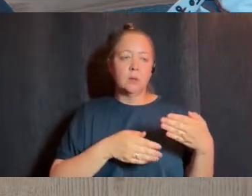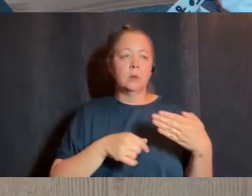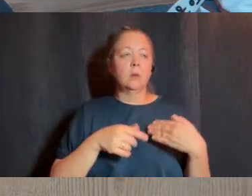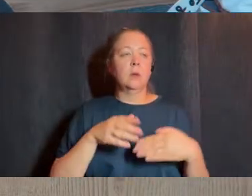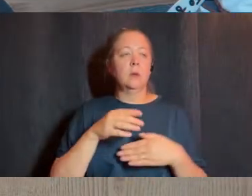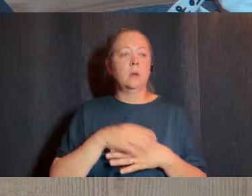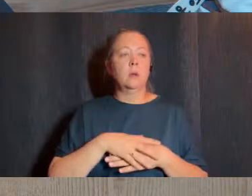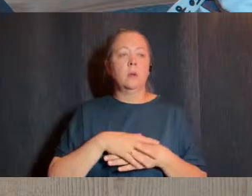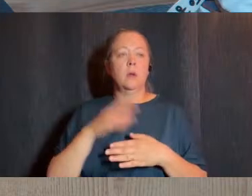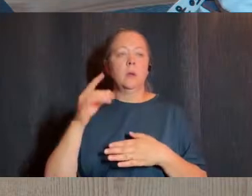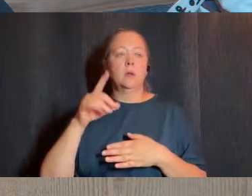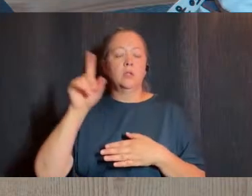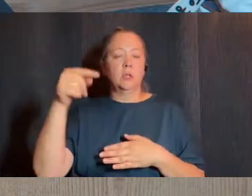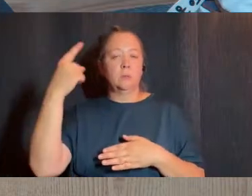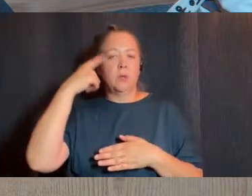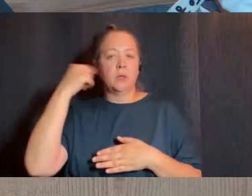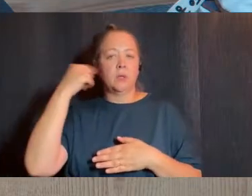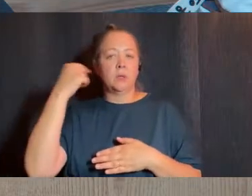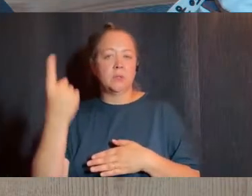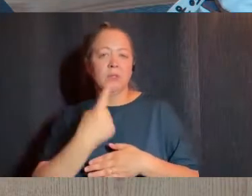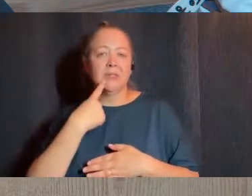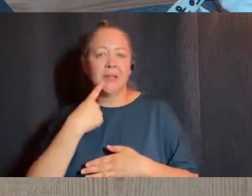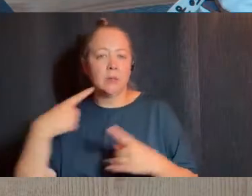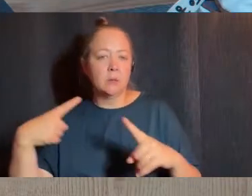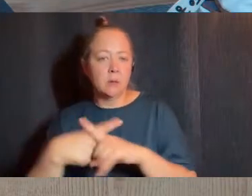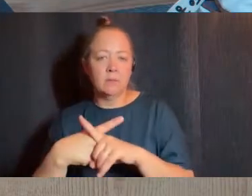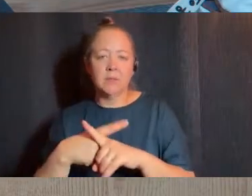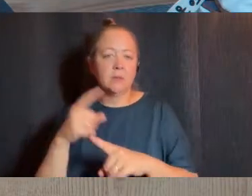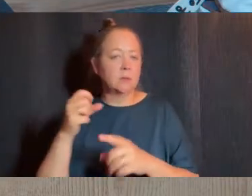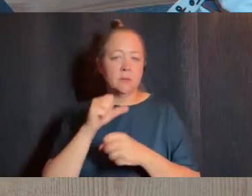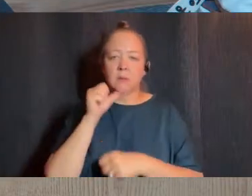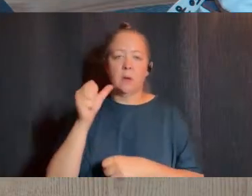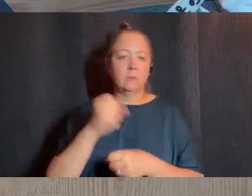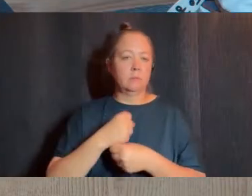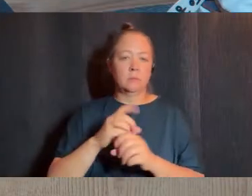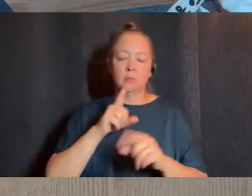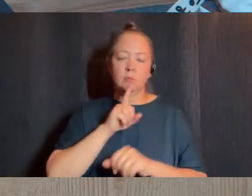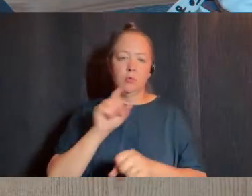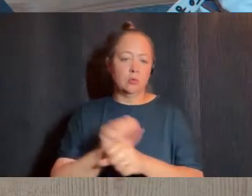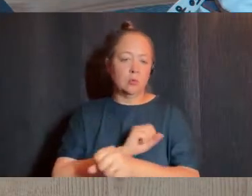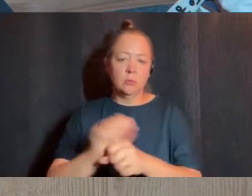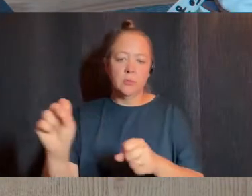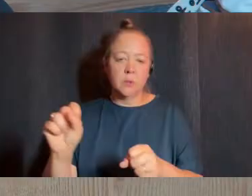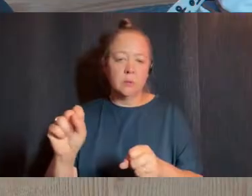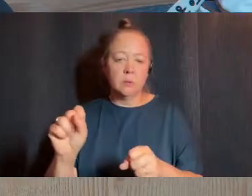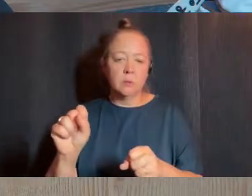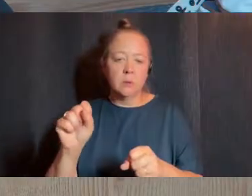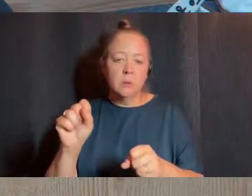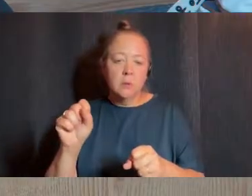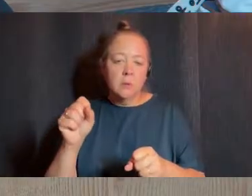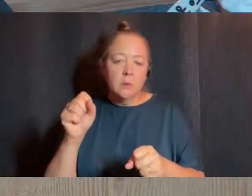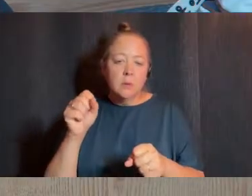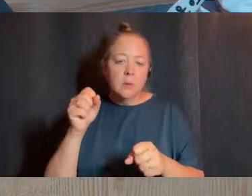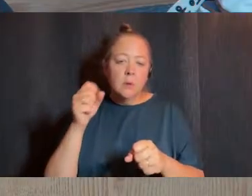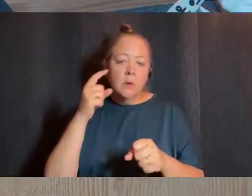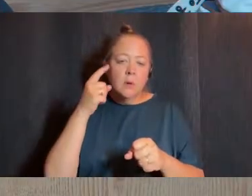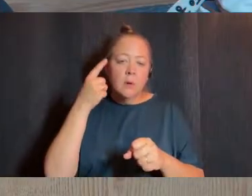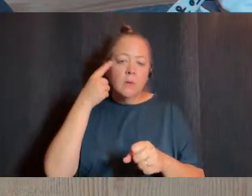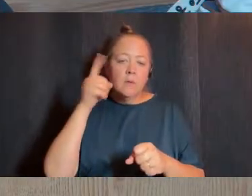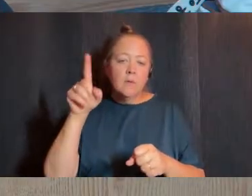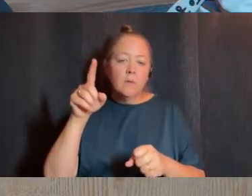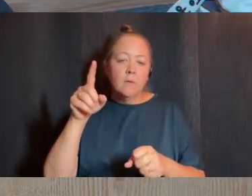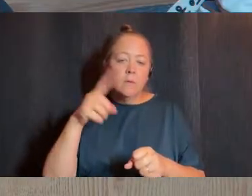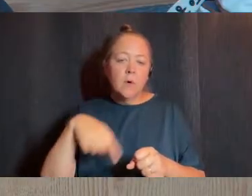make it true. The assertion that one can't hold an elected municipal position while working for the county elected is patently